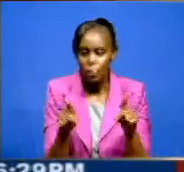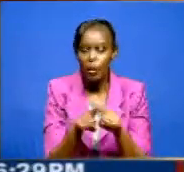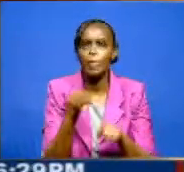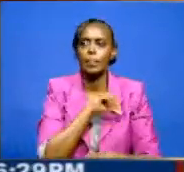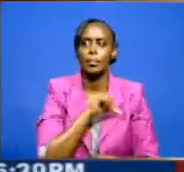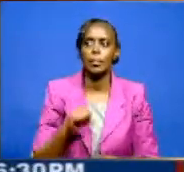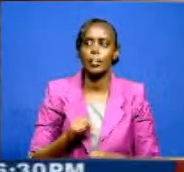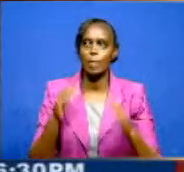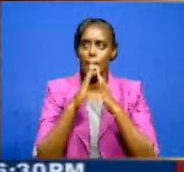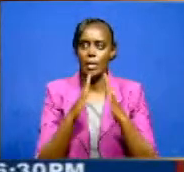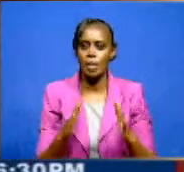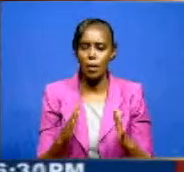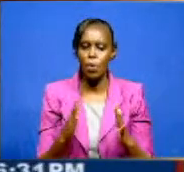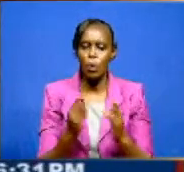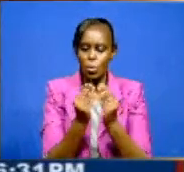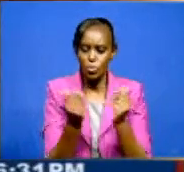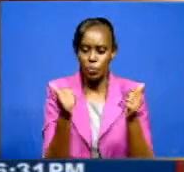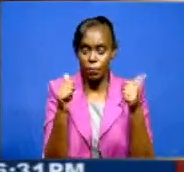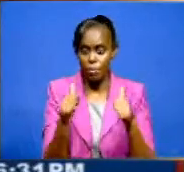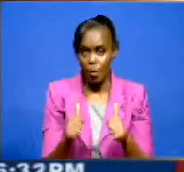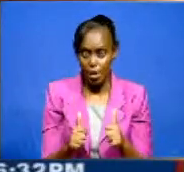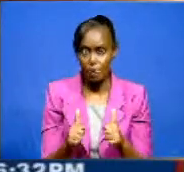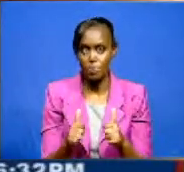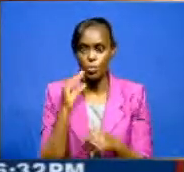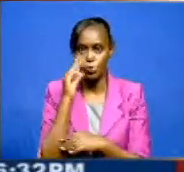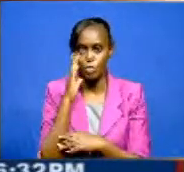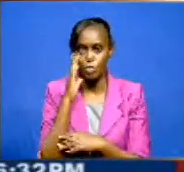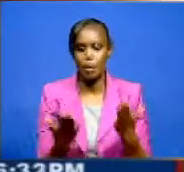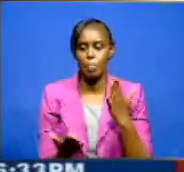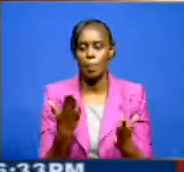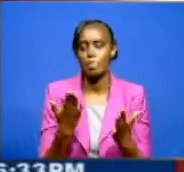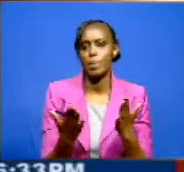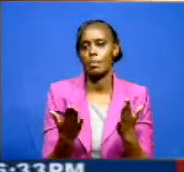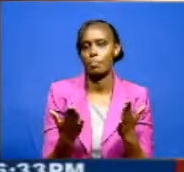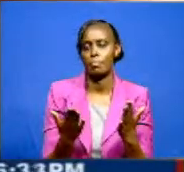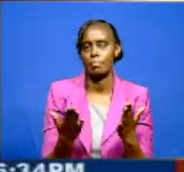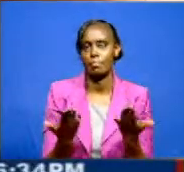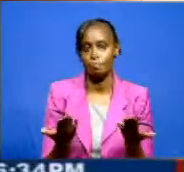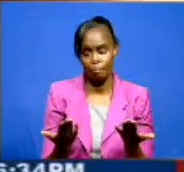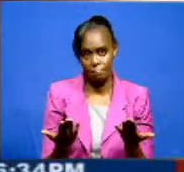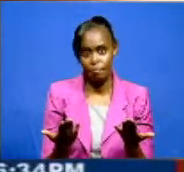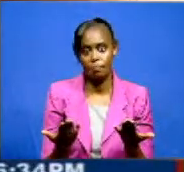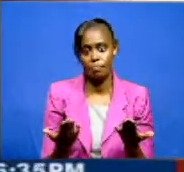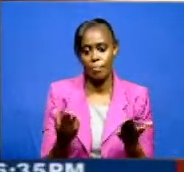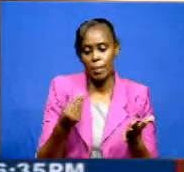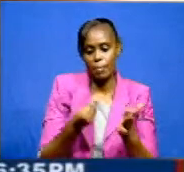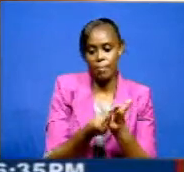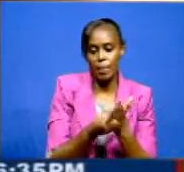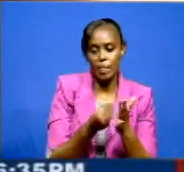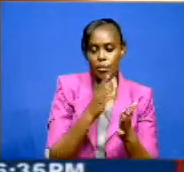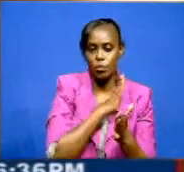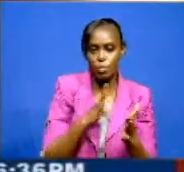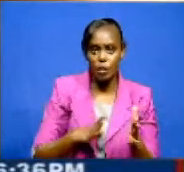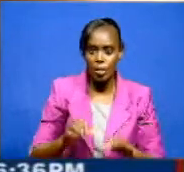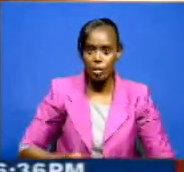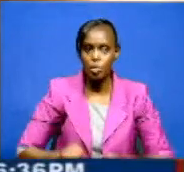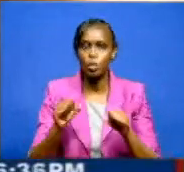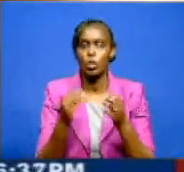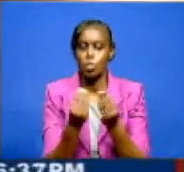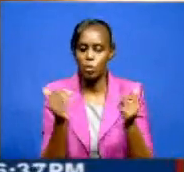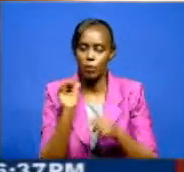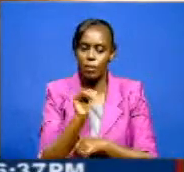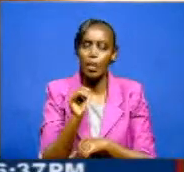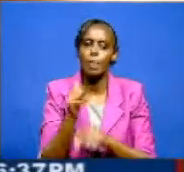Senate. We have not addressed this issue, and Speaker, maybe at some point, the Finance Committee Chair can address this